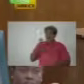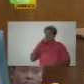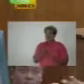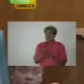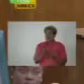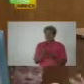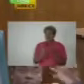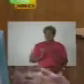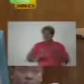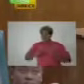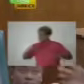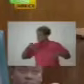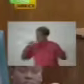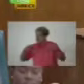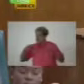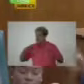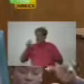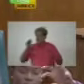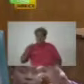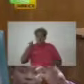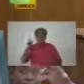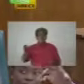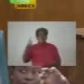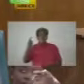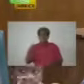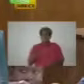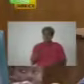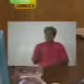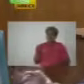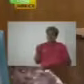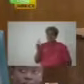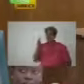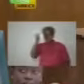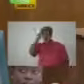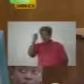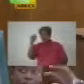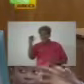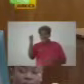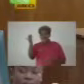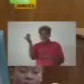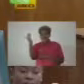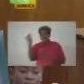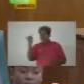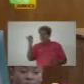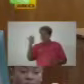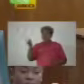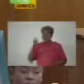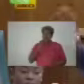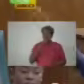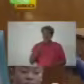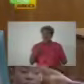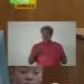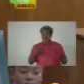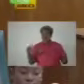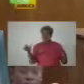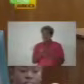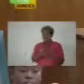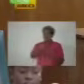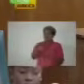theater, dining, that you could go there from Senator Bunting, 10 o'clock, 8 o'clock, and you will just have a full